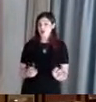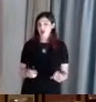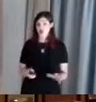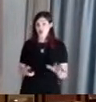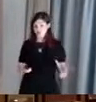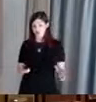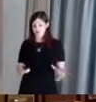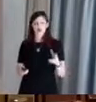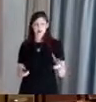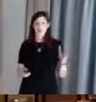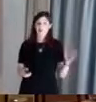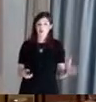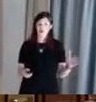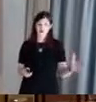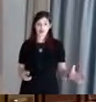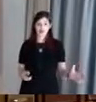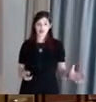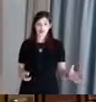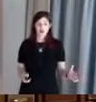trends as far as the creative.